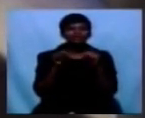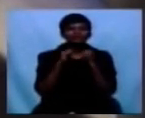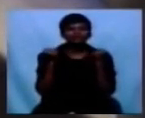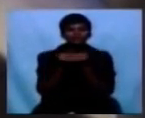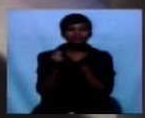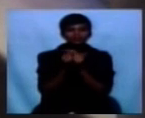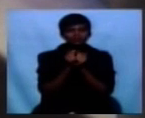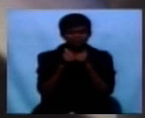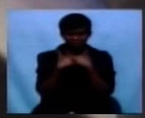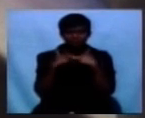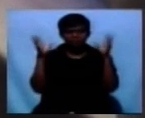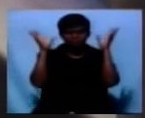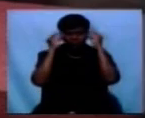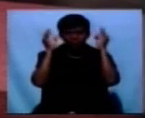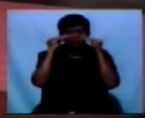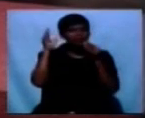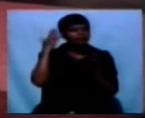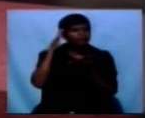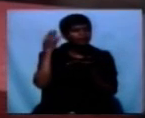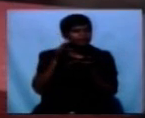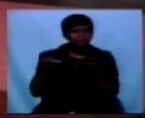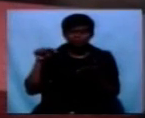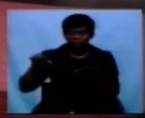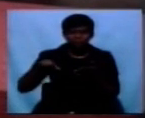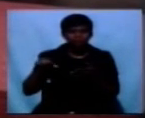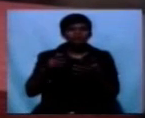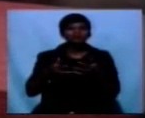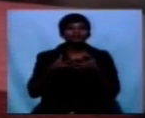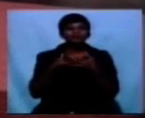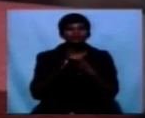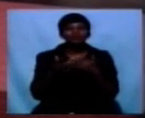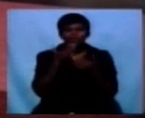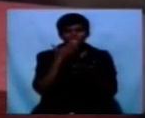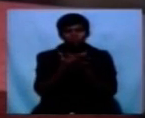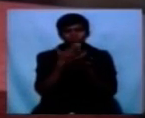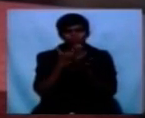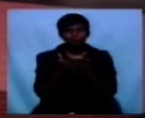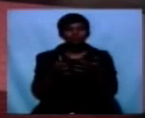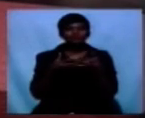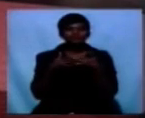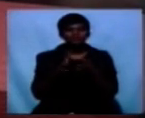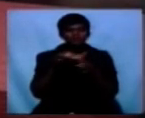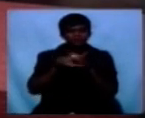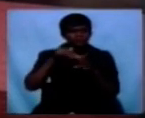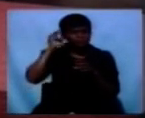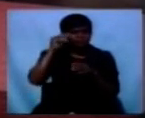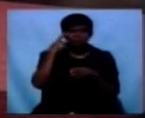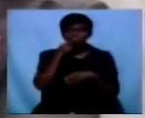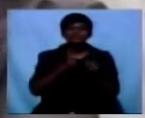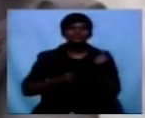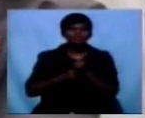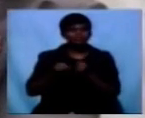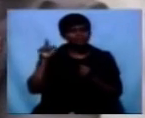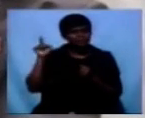a competent permanent secretary who's a qualified engineer. I have a team of good engineers in the ministry that are supporting me in